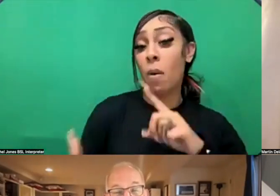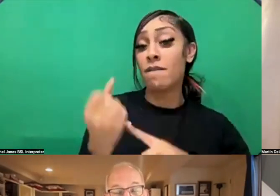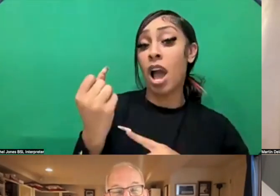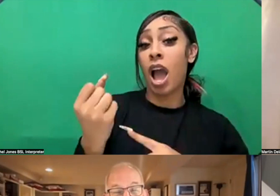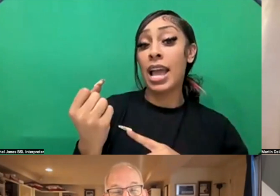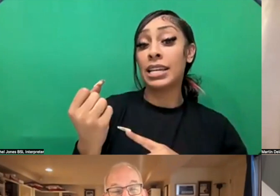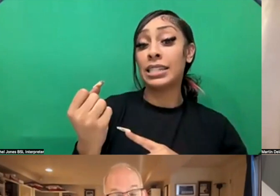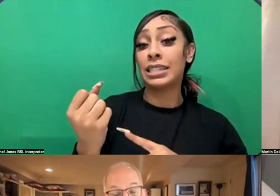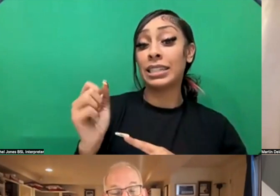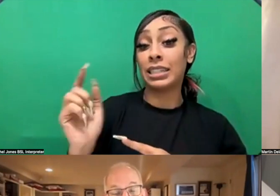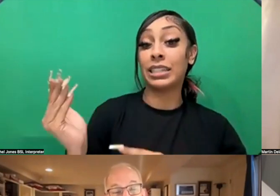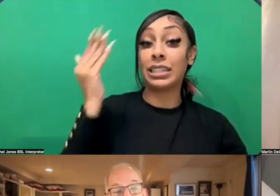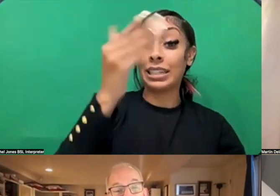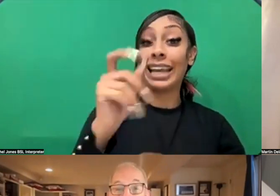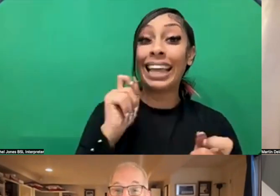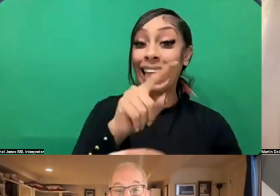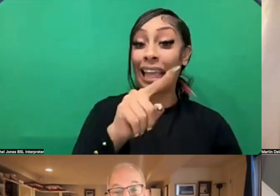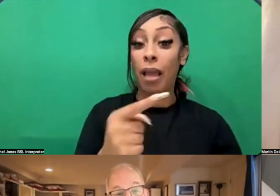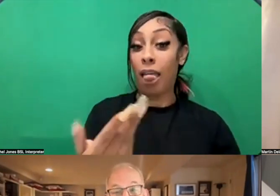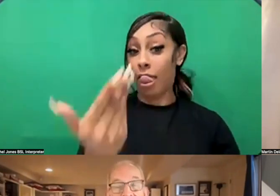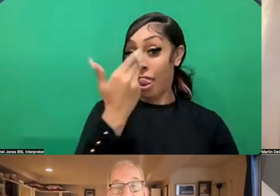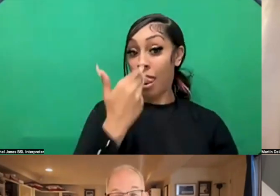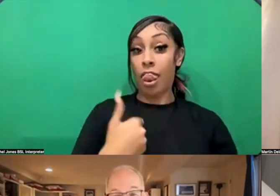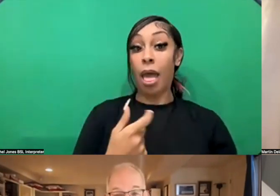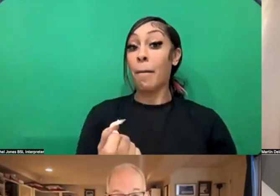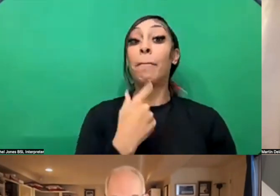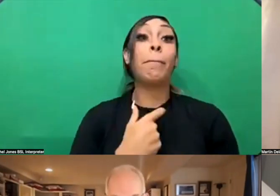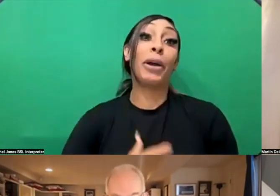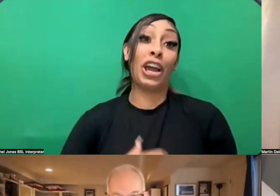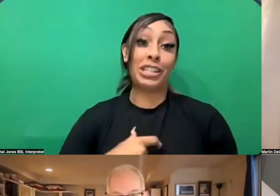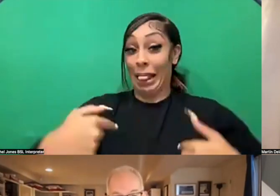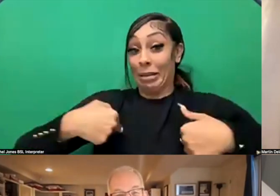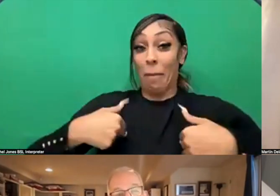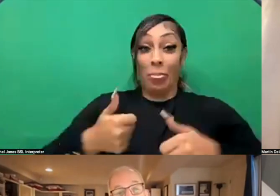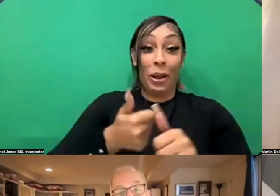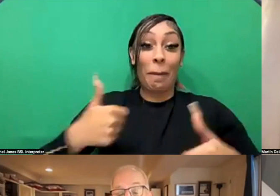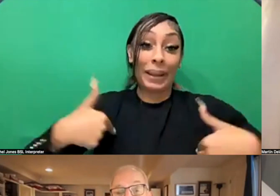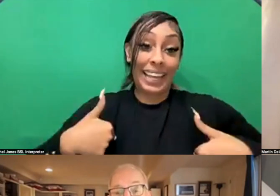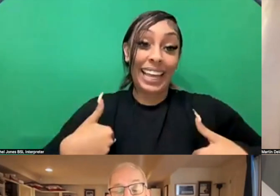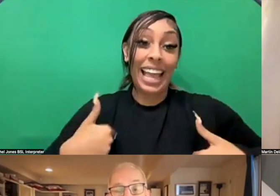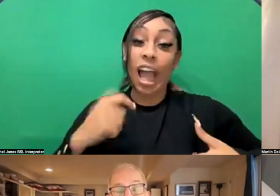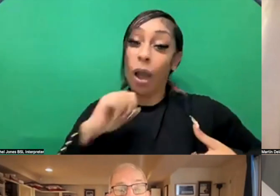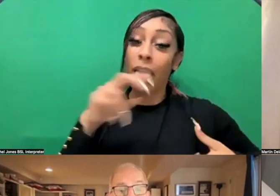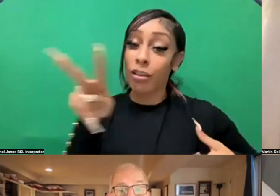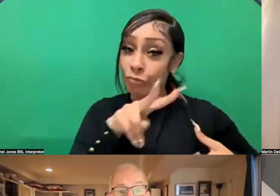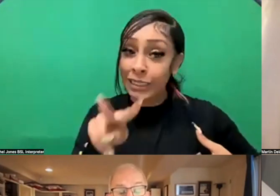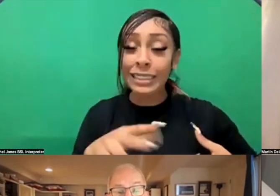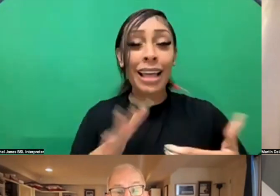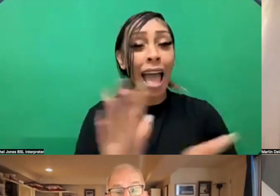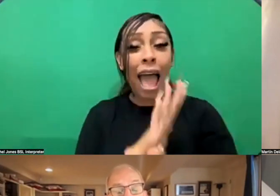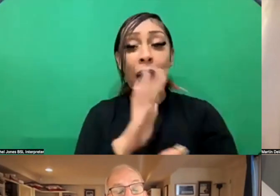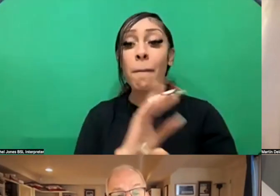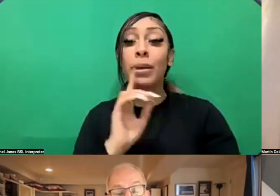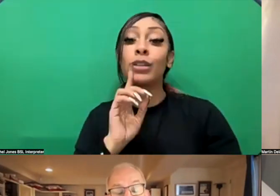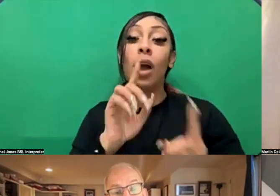me. Any email address goes to me personally, because I'm the entire company. And I'd be happy to answer anyone's questions about